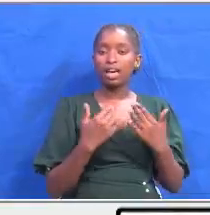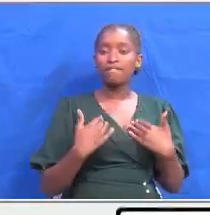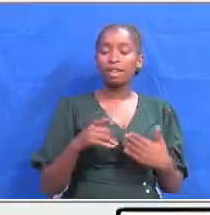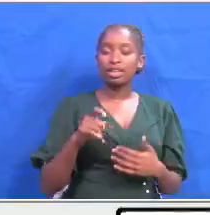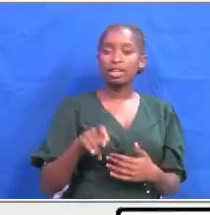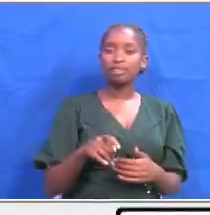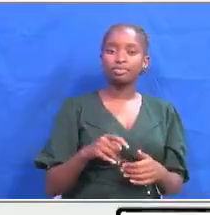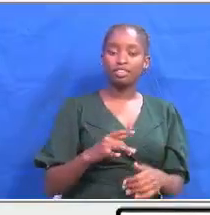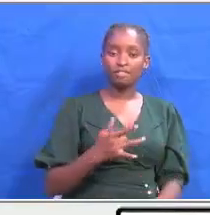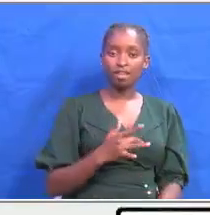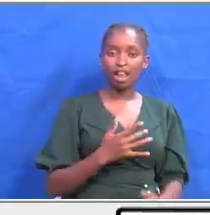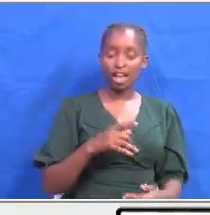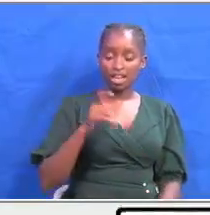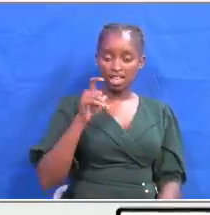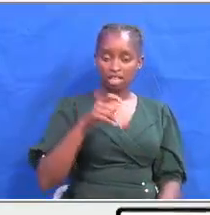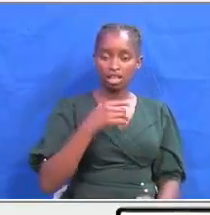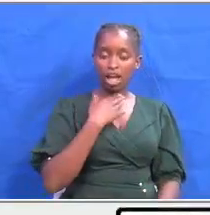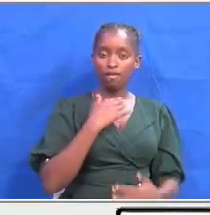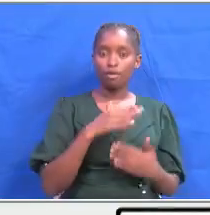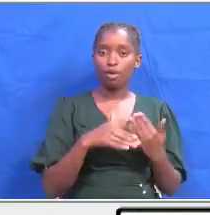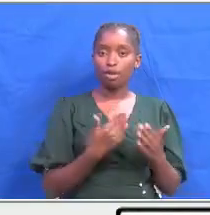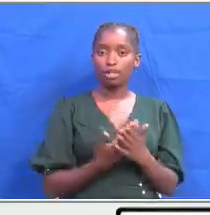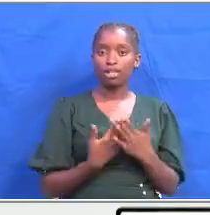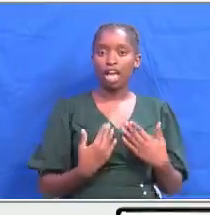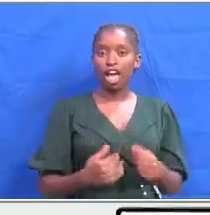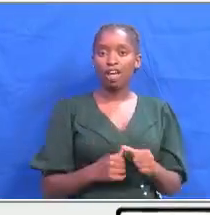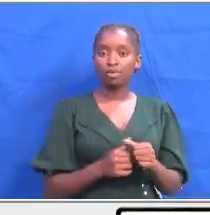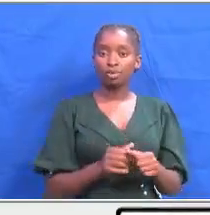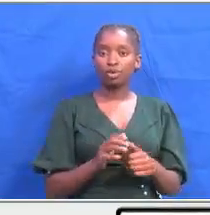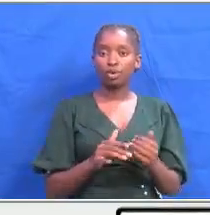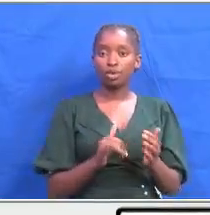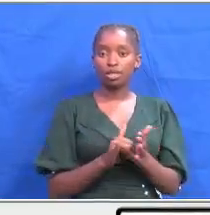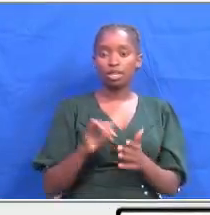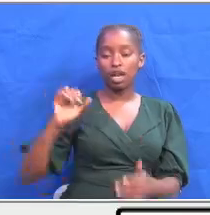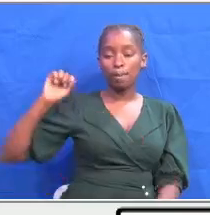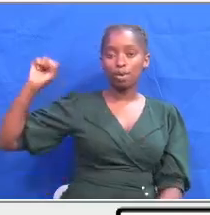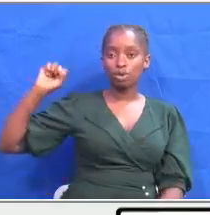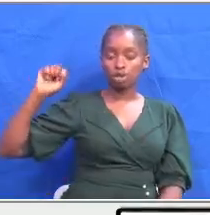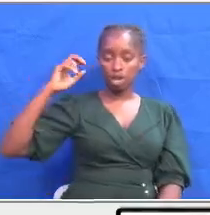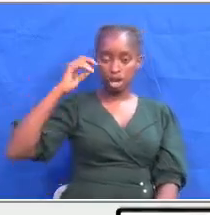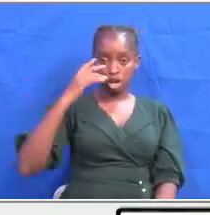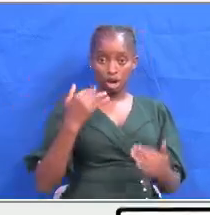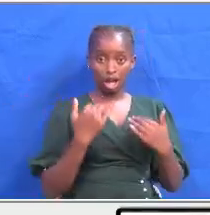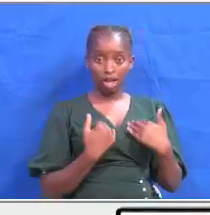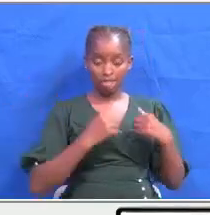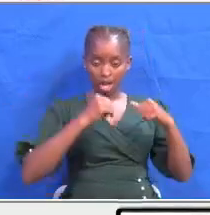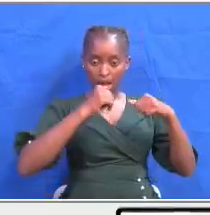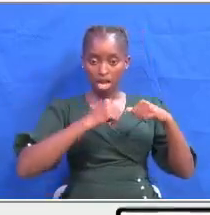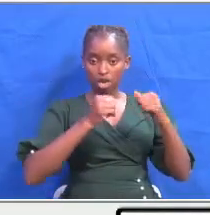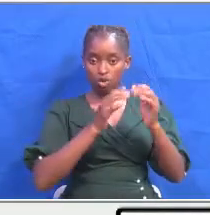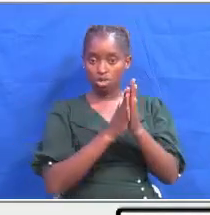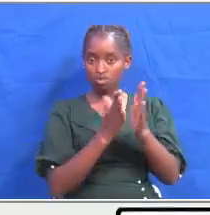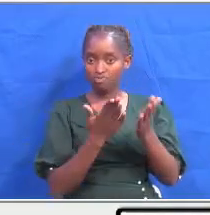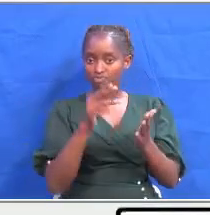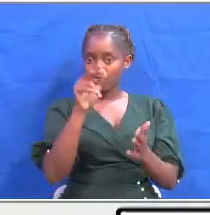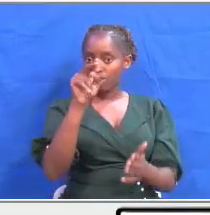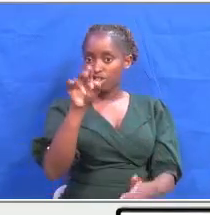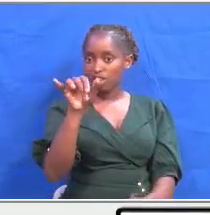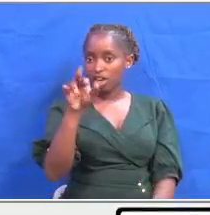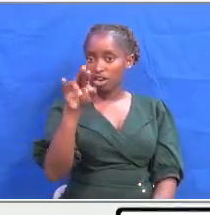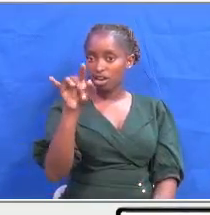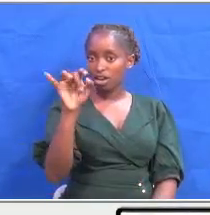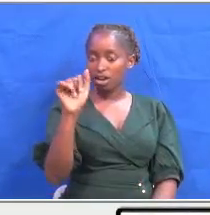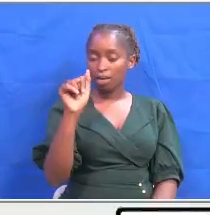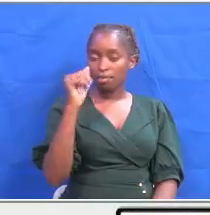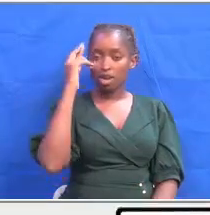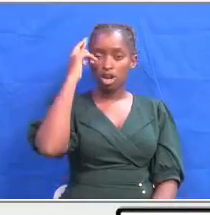him to have that call, calculative political instinct in him. This is the point. Yes. I agree with Nyaribo for purposes of our constitution,